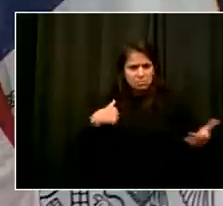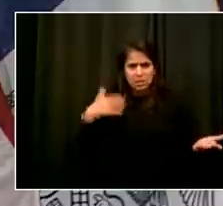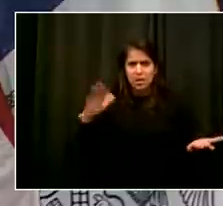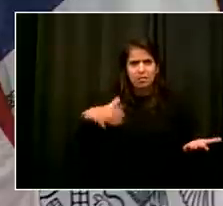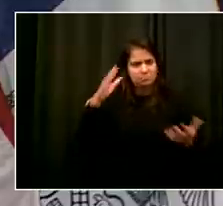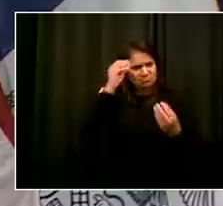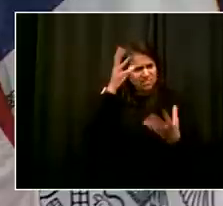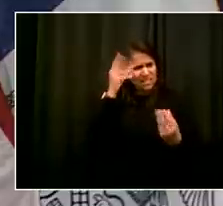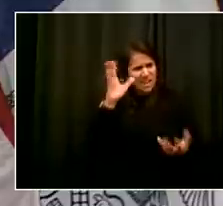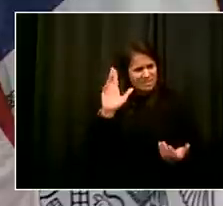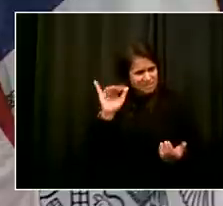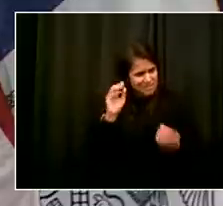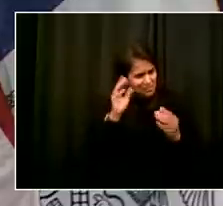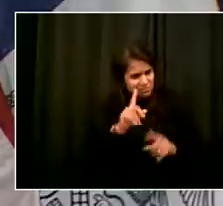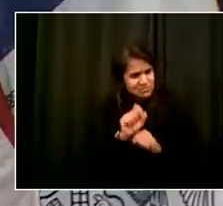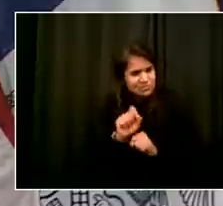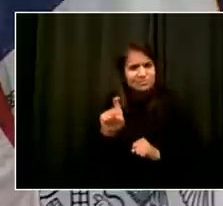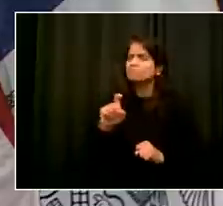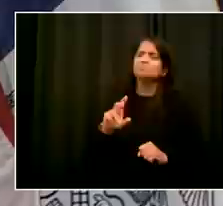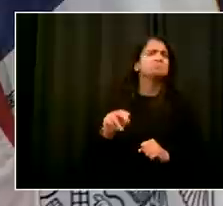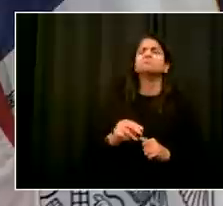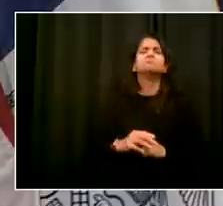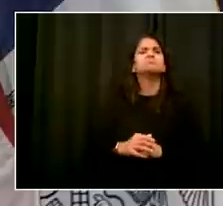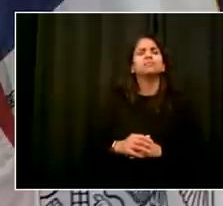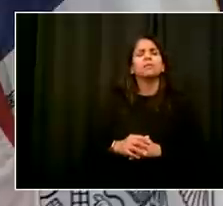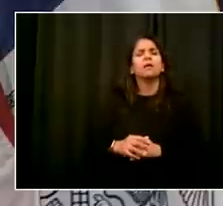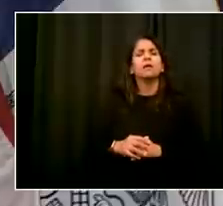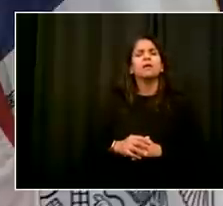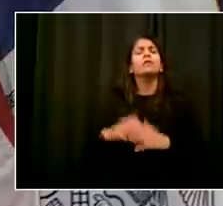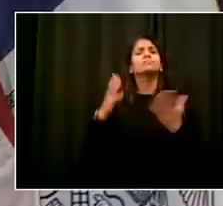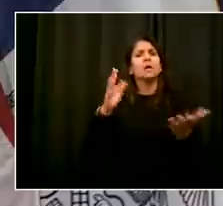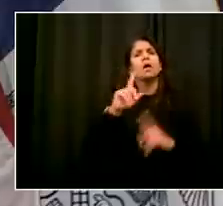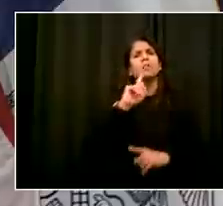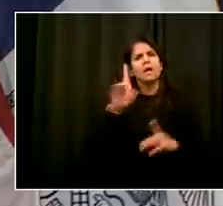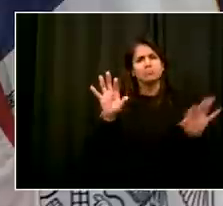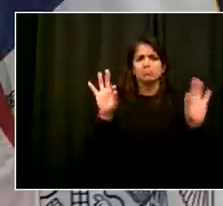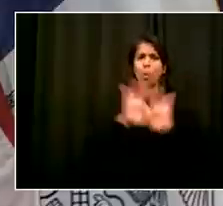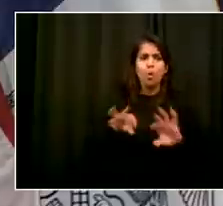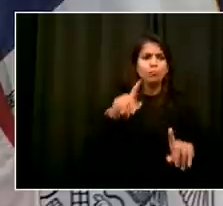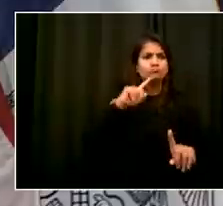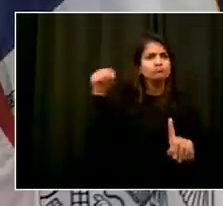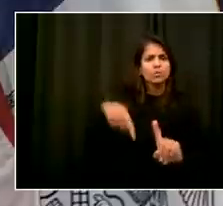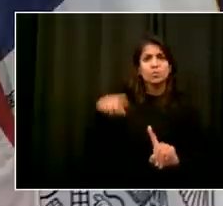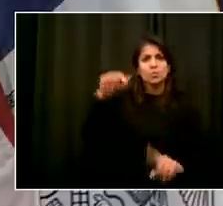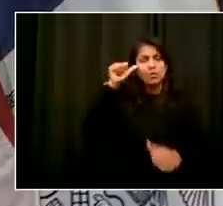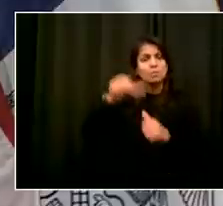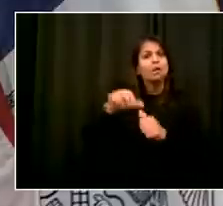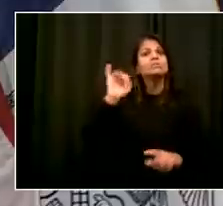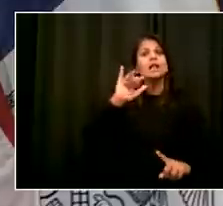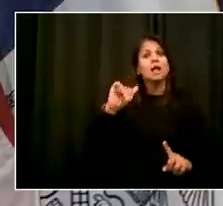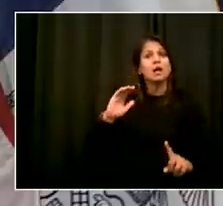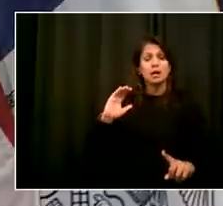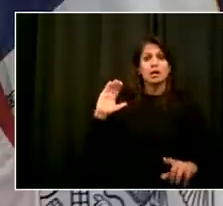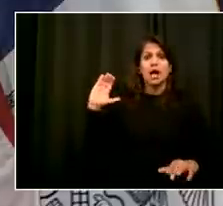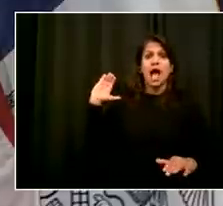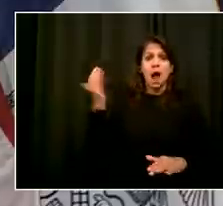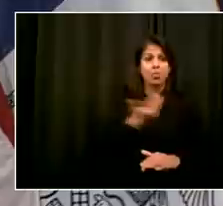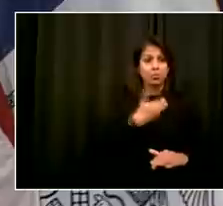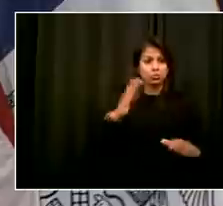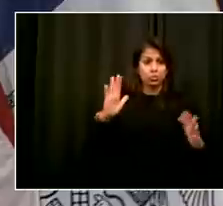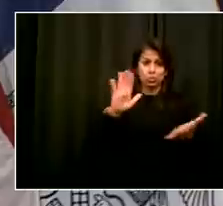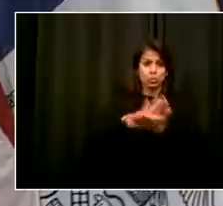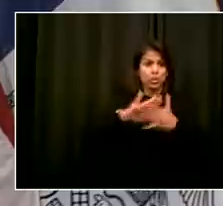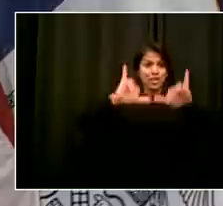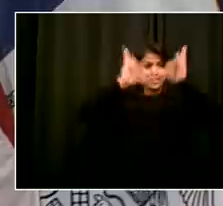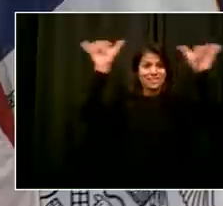is remembering that our school system is about 80% kids of color. And obviously, in